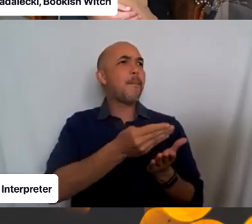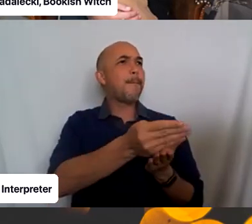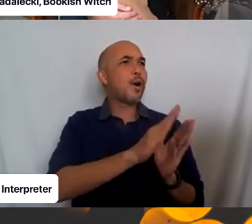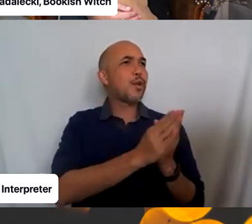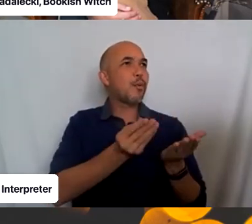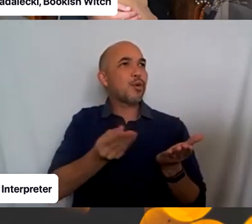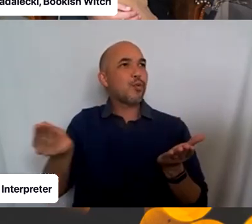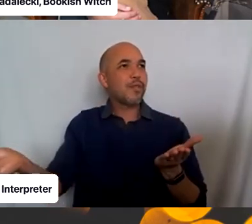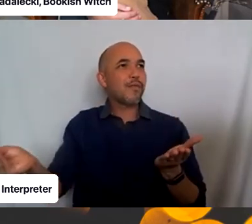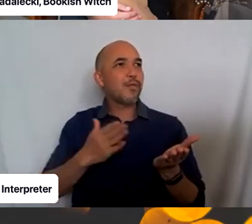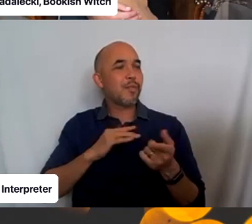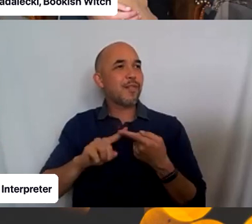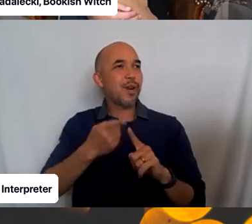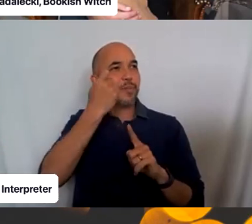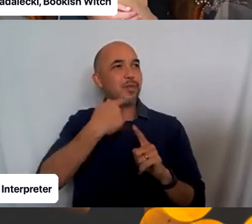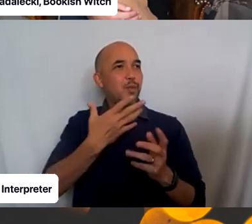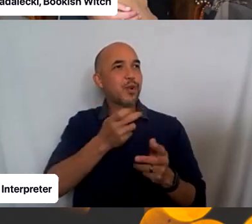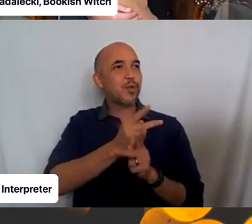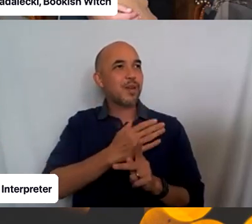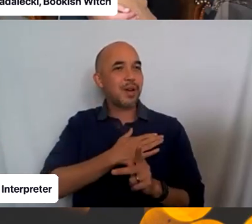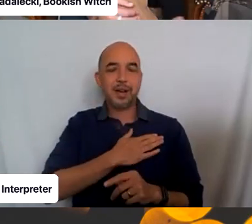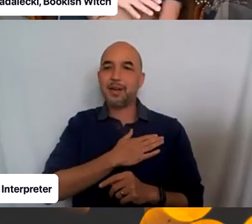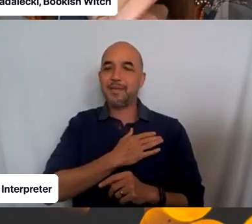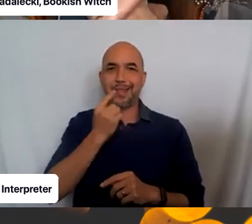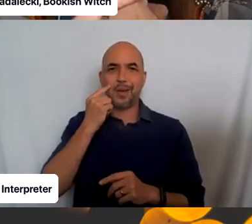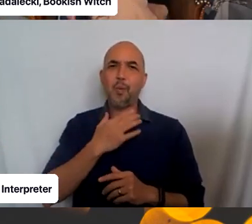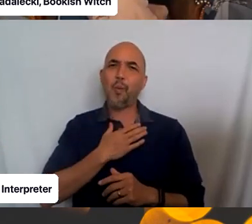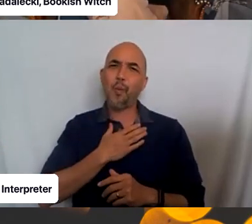give them my copy, I'm like, that's so nice. Thank you.